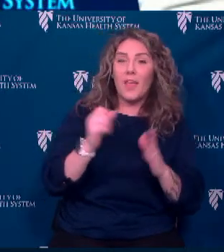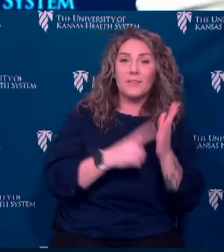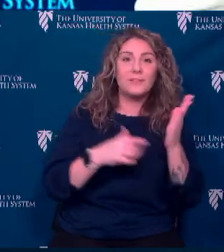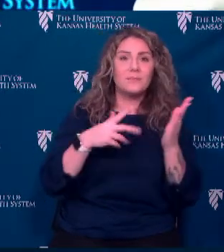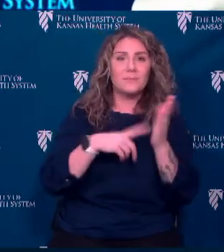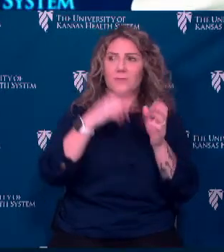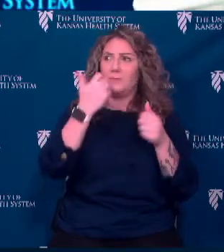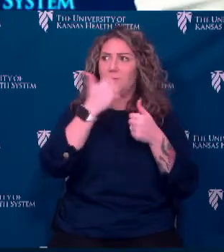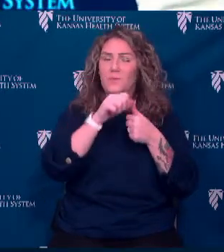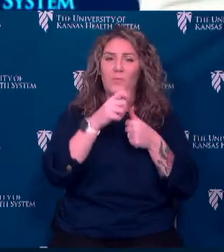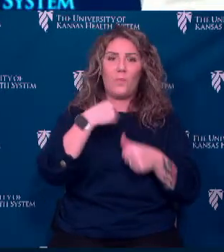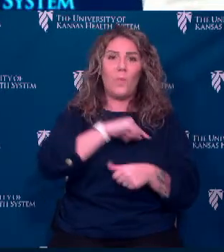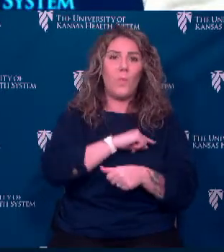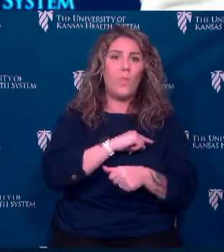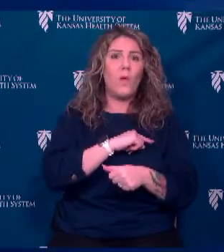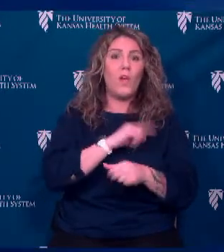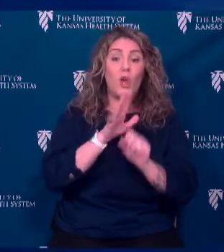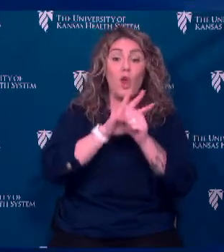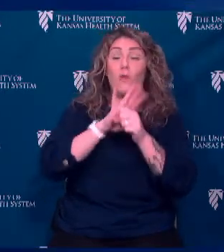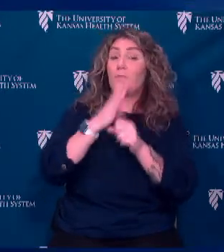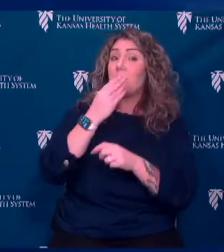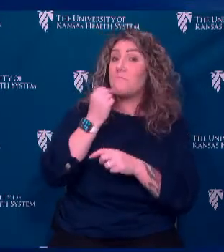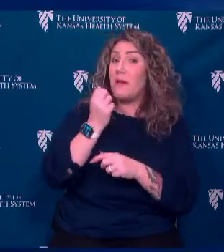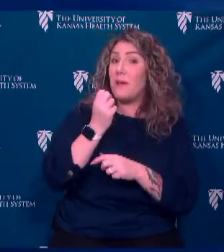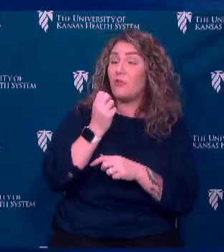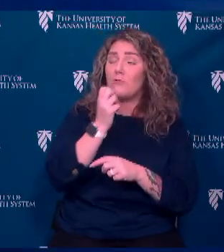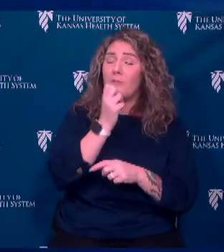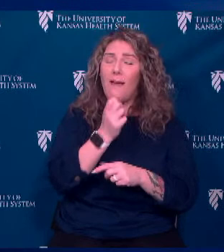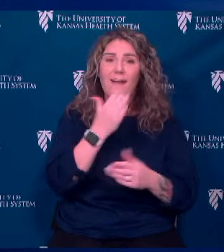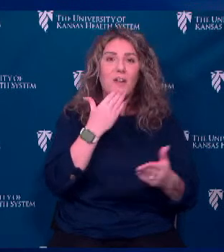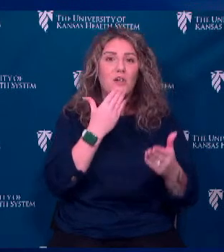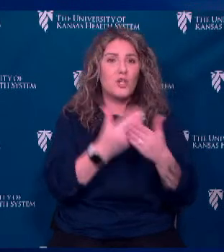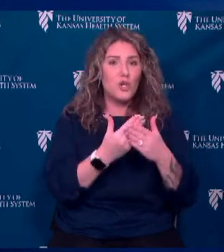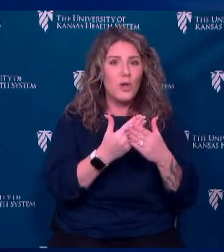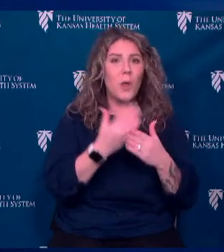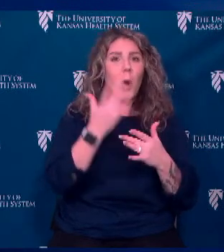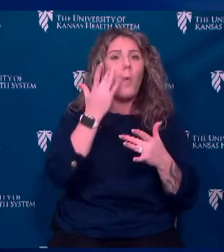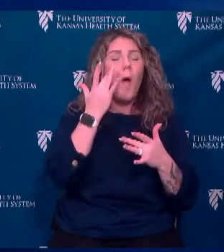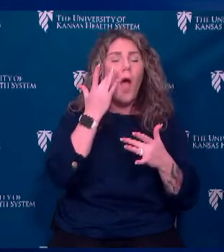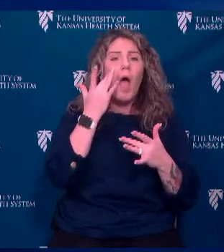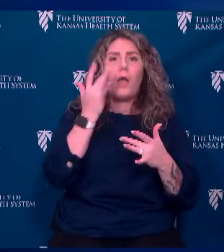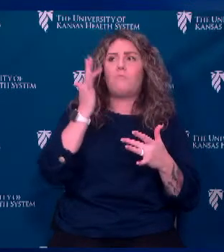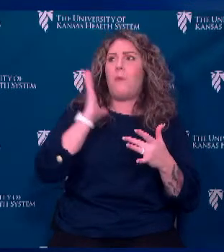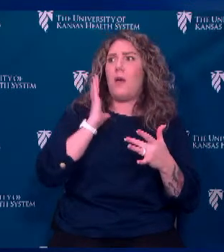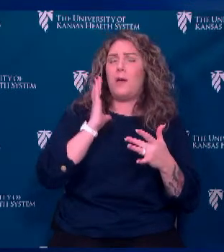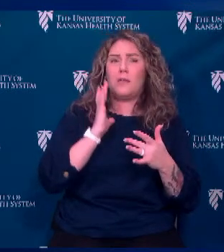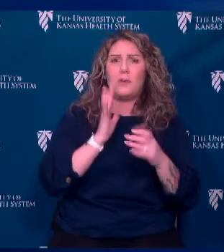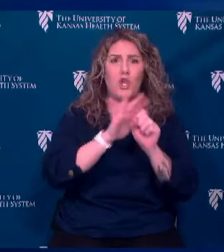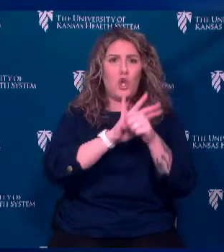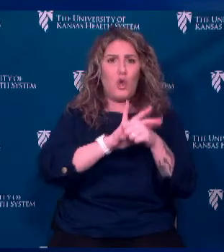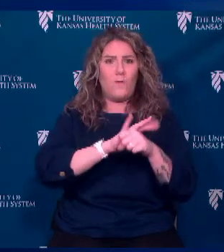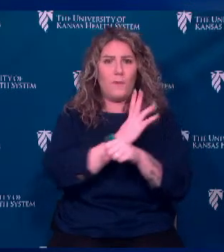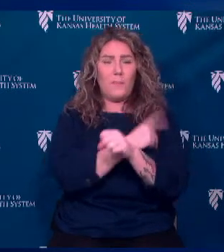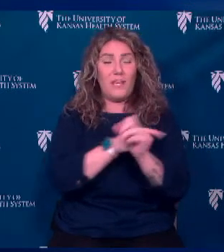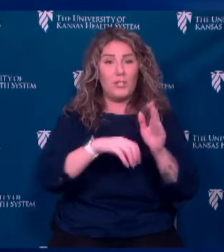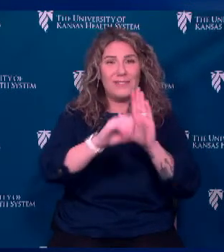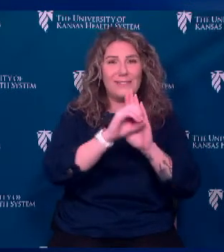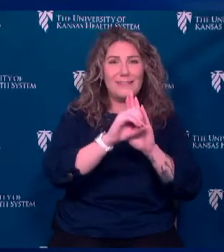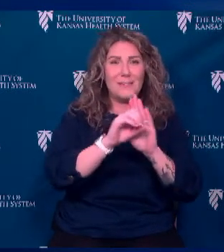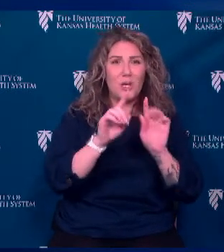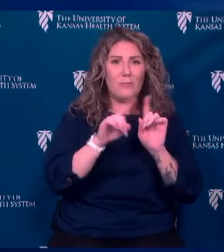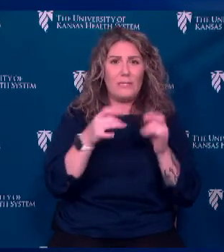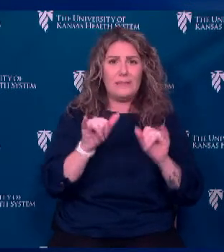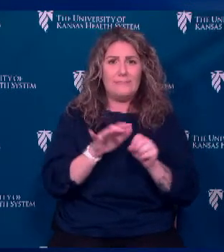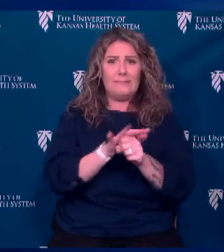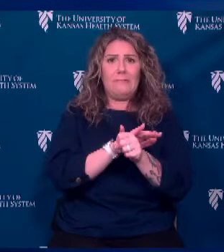it. We're COVID better. We're not COVID good because we used to have 0 COVID patients, and yet we were all still pretty full. And it